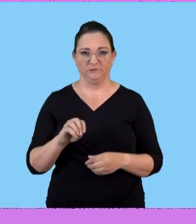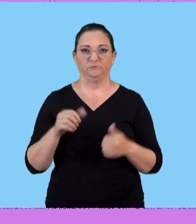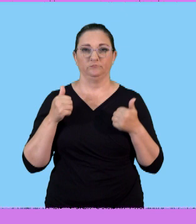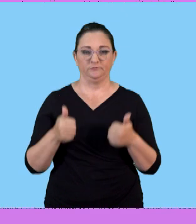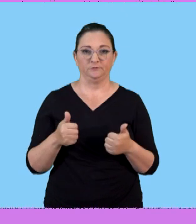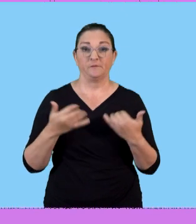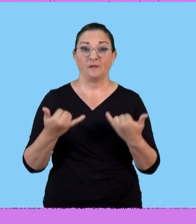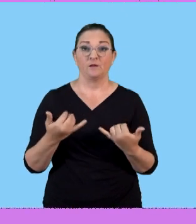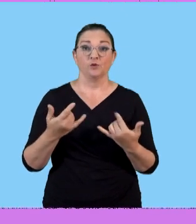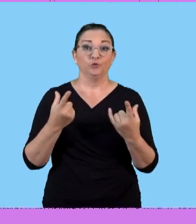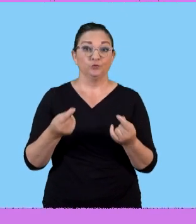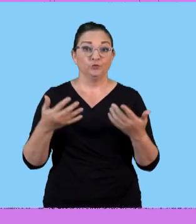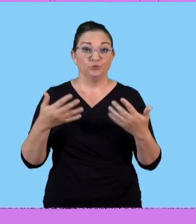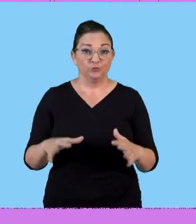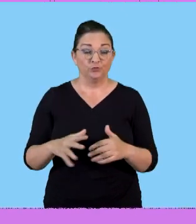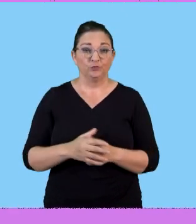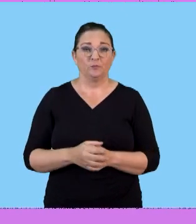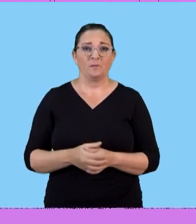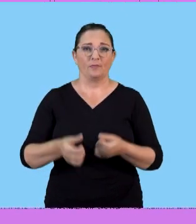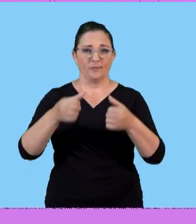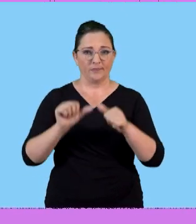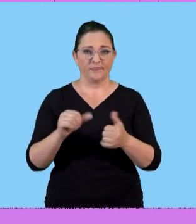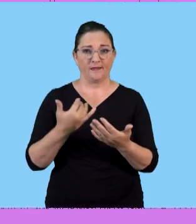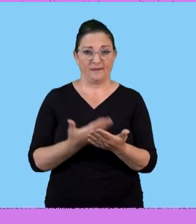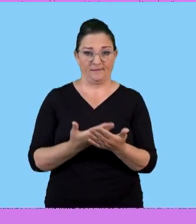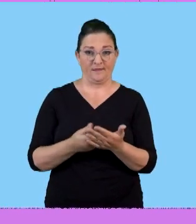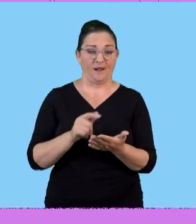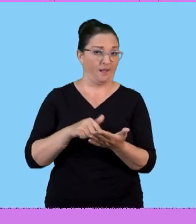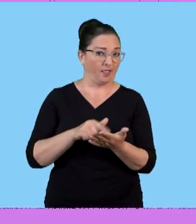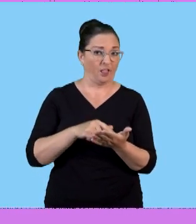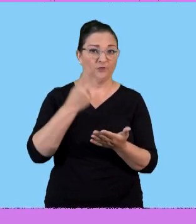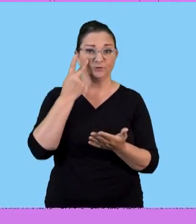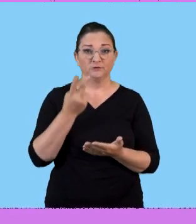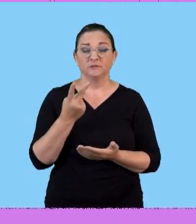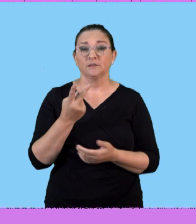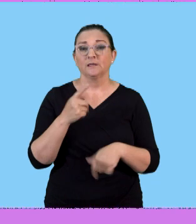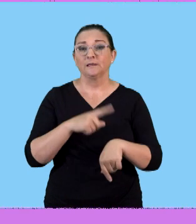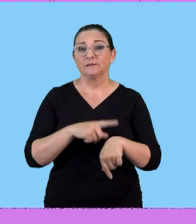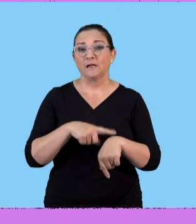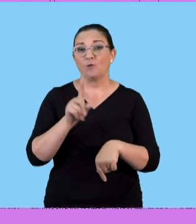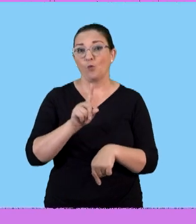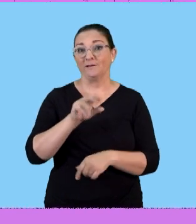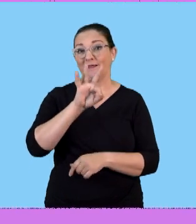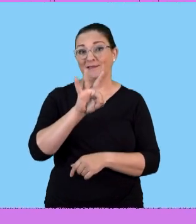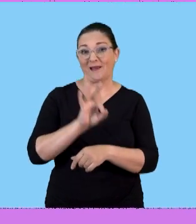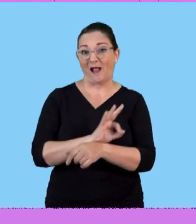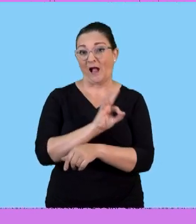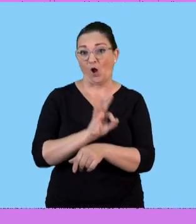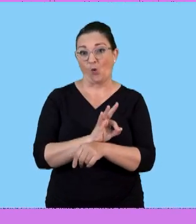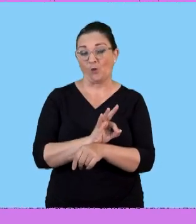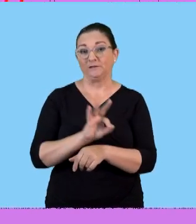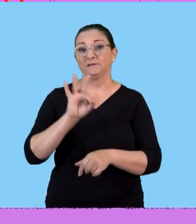Okay, so after doing this, right, you can calculate this will give us then 3